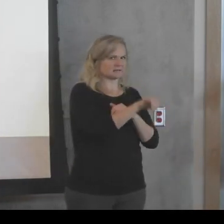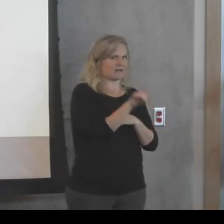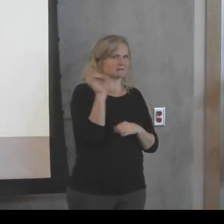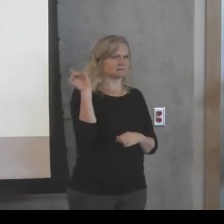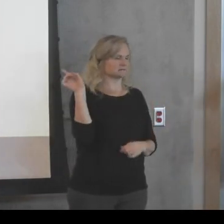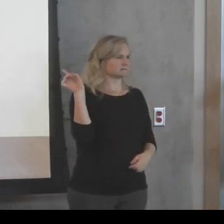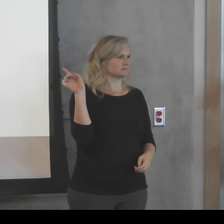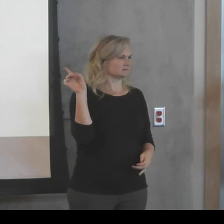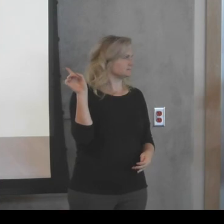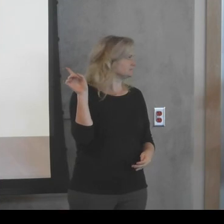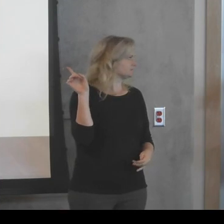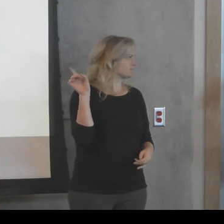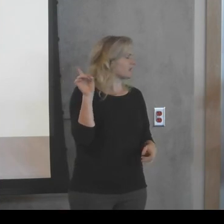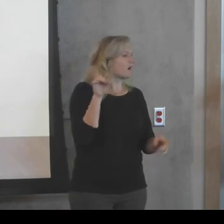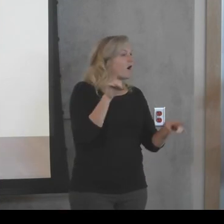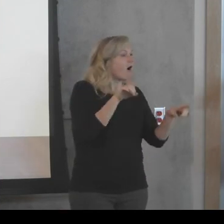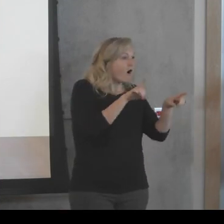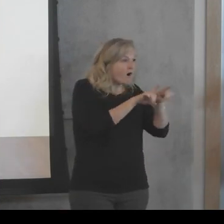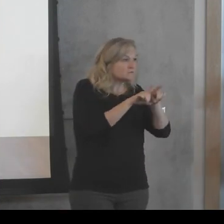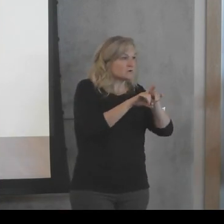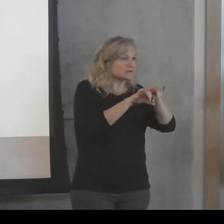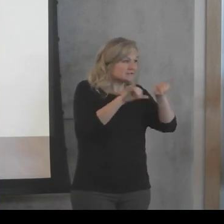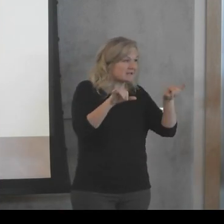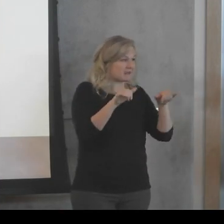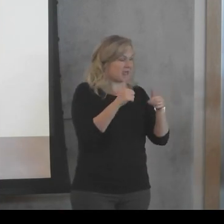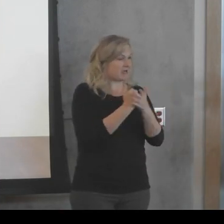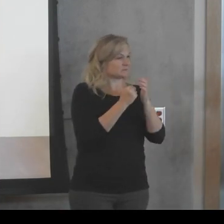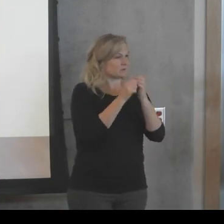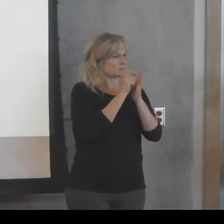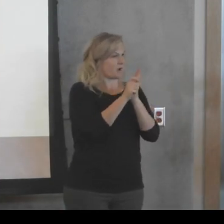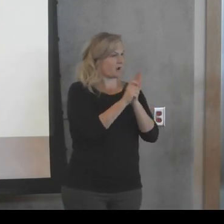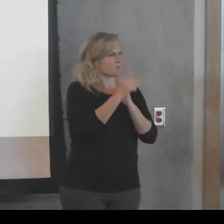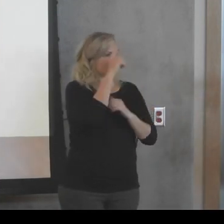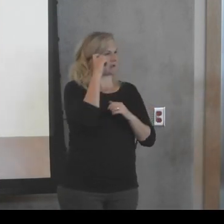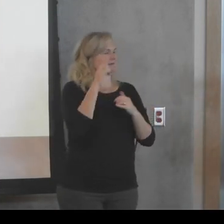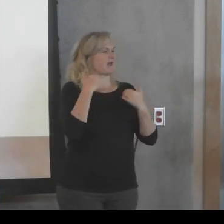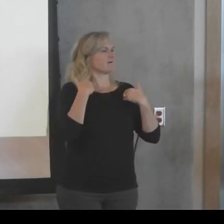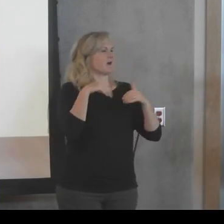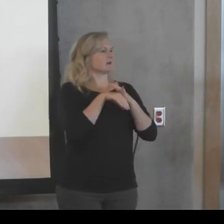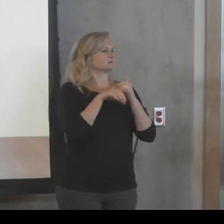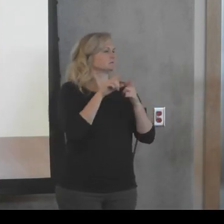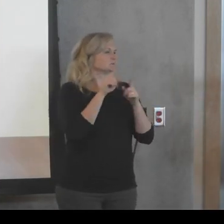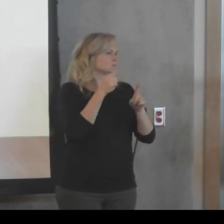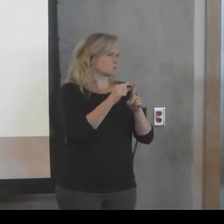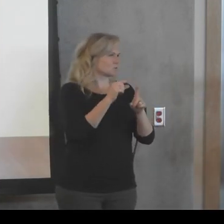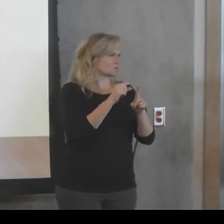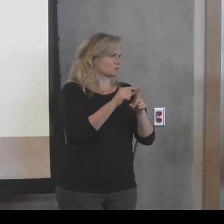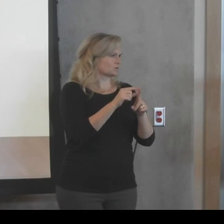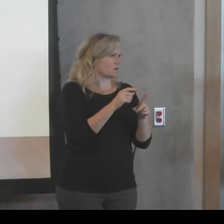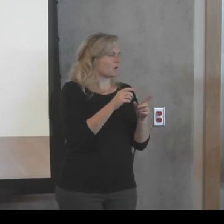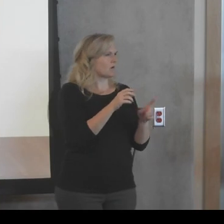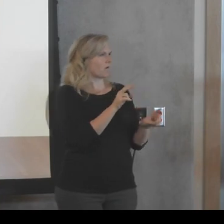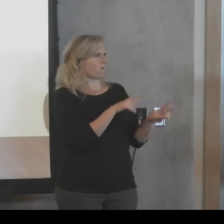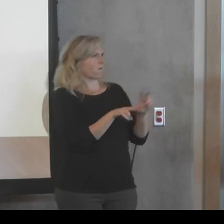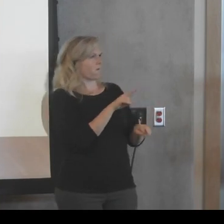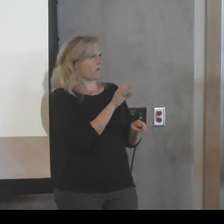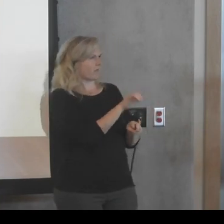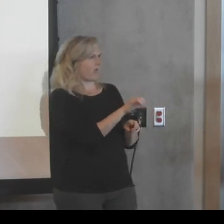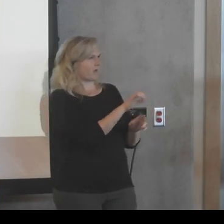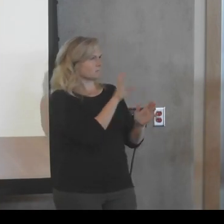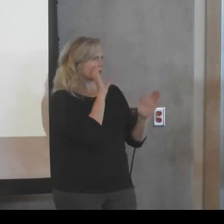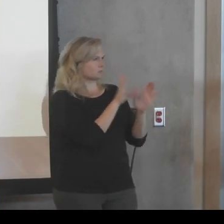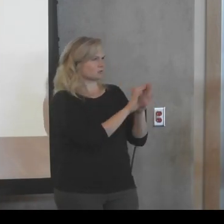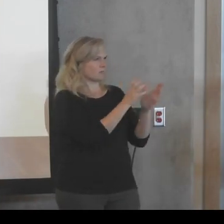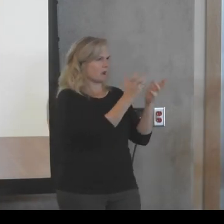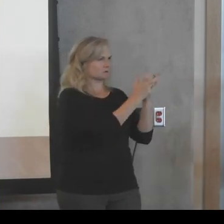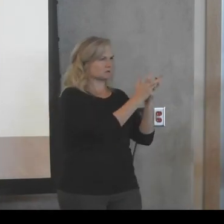And as Pam said, it helps their writing because they have access to the words, so they're able to get their ideas down and not focus on that decoding